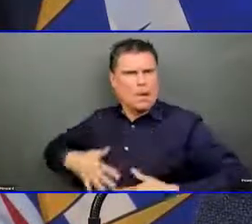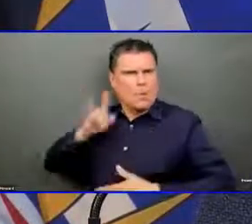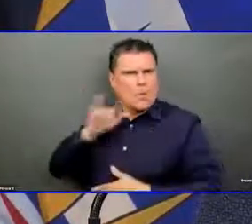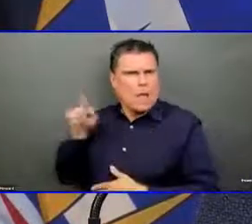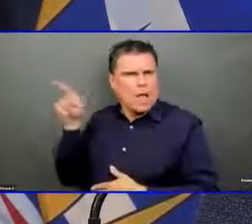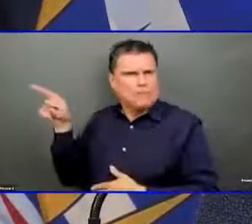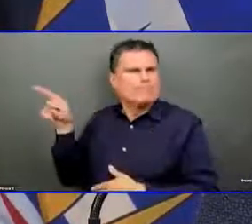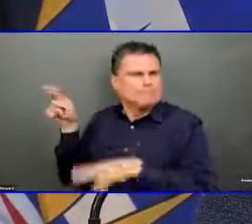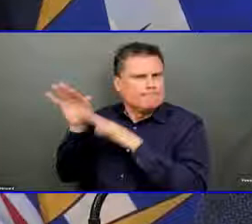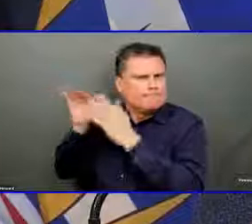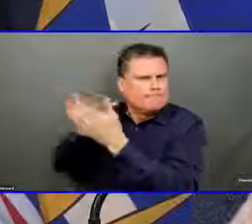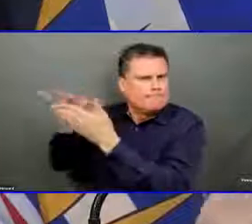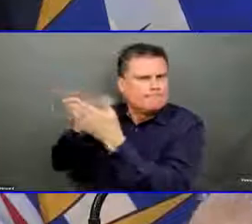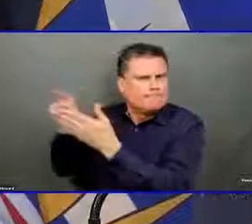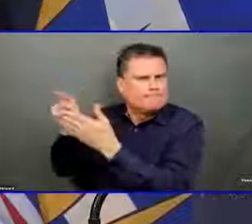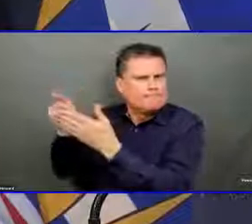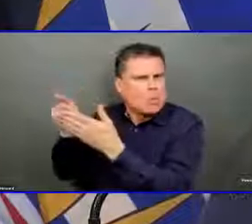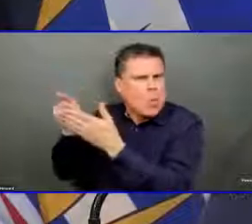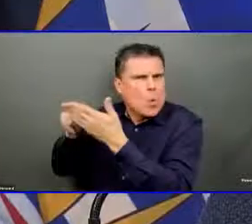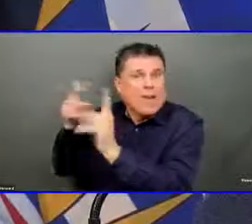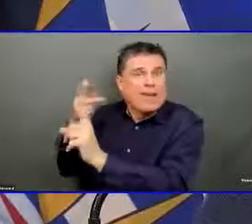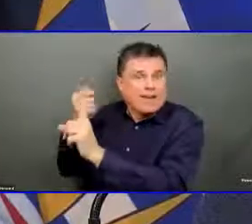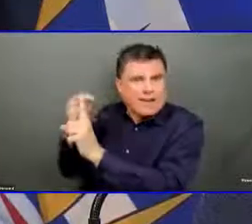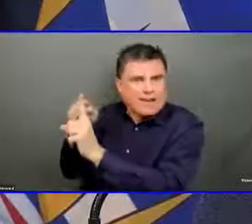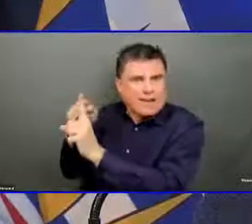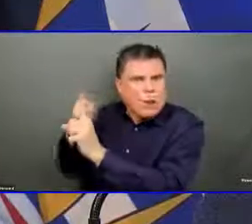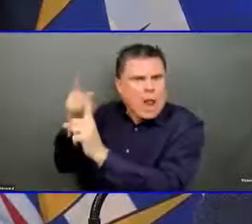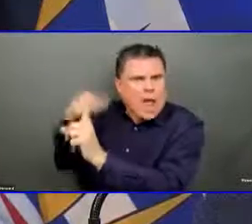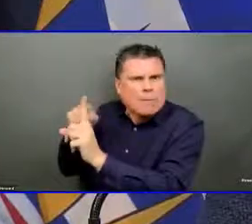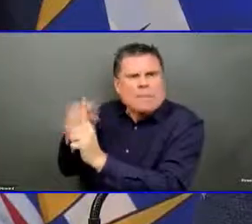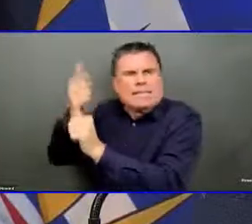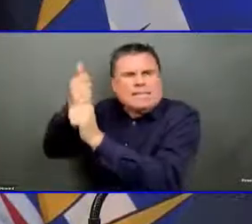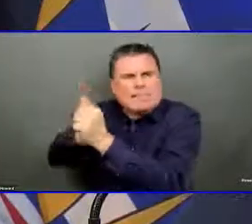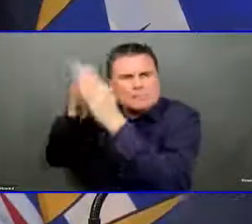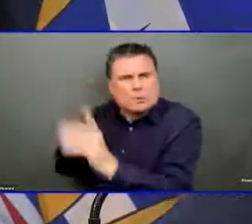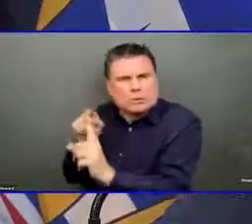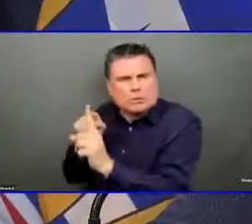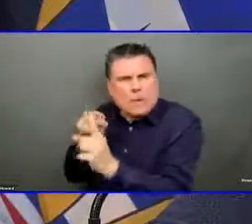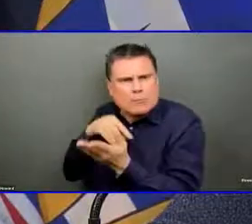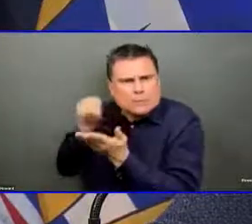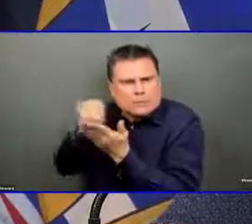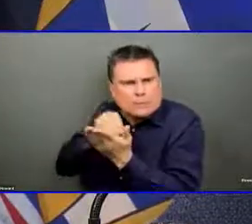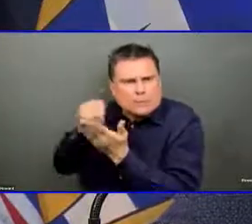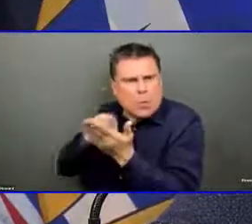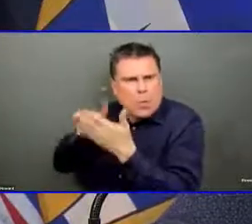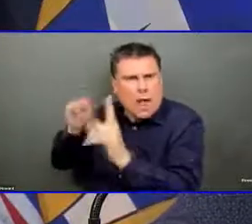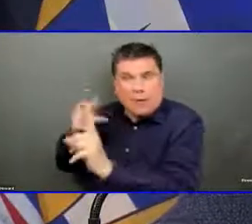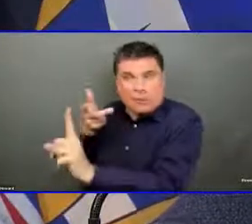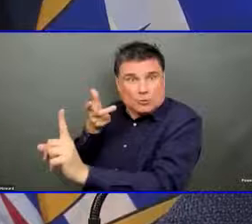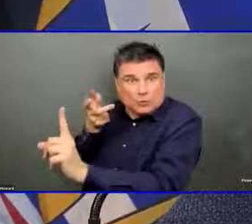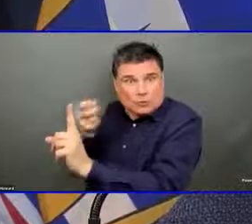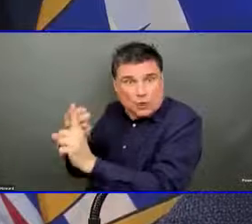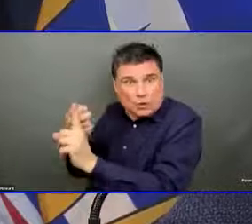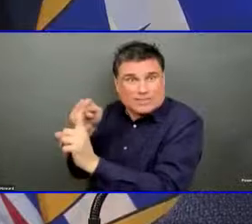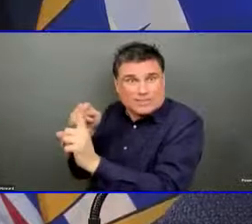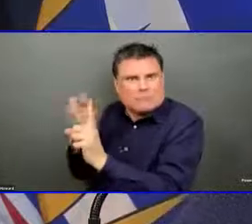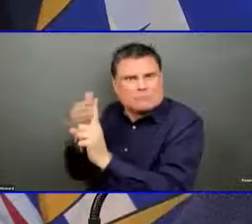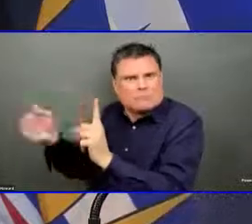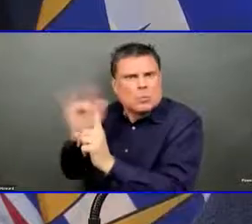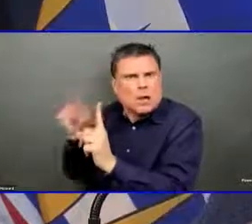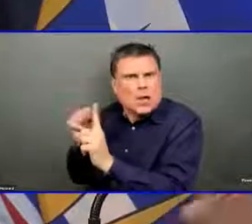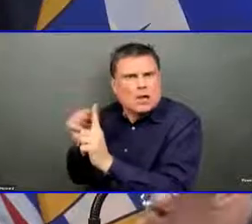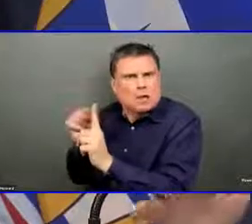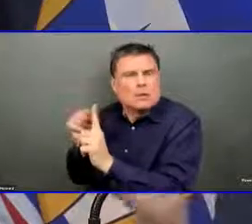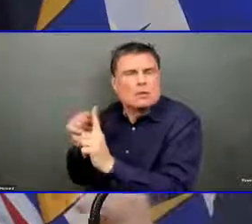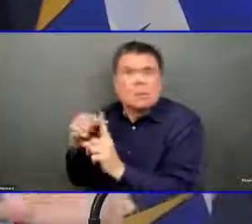it's part of the information that we provide as well. It's on the through the BC CDC. We have a system that does that. We